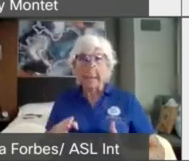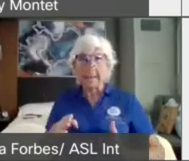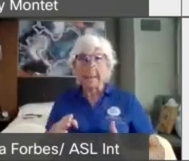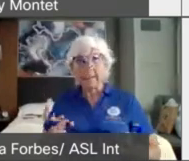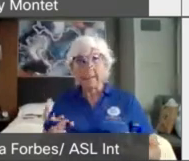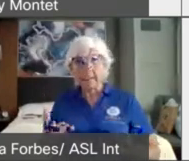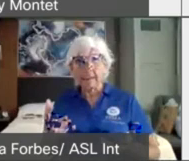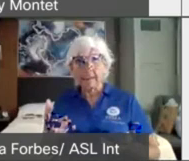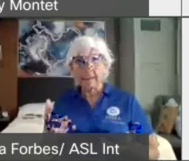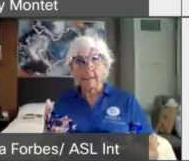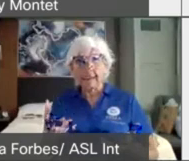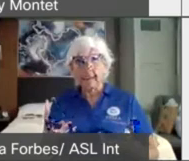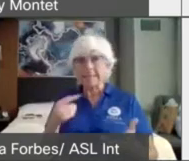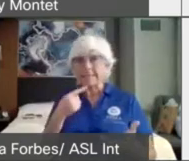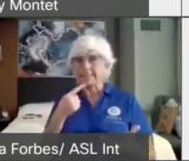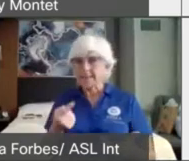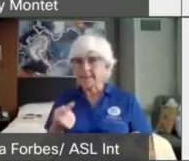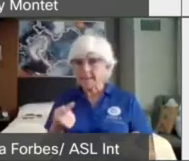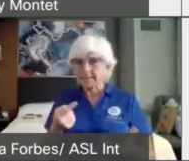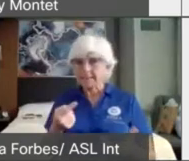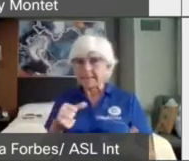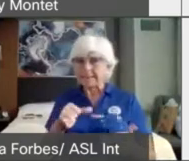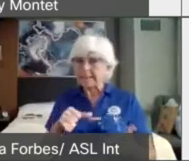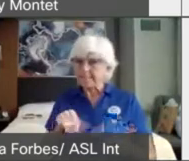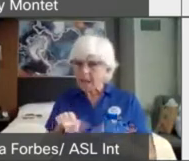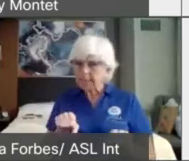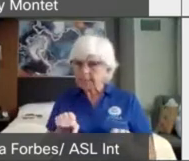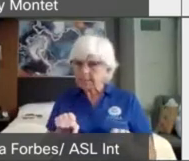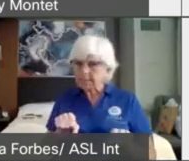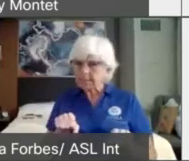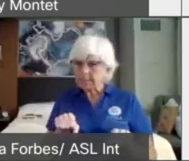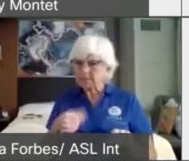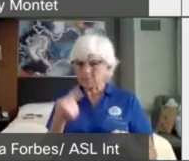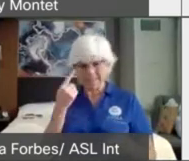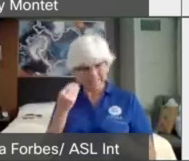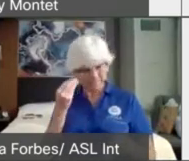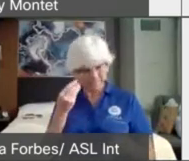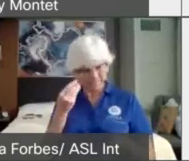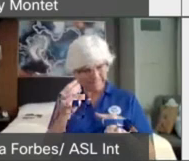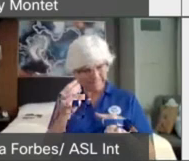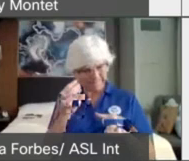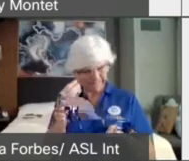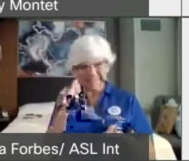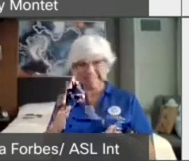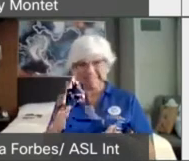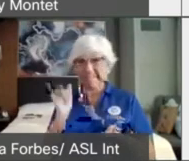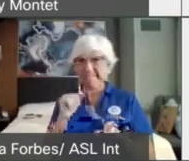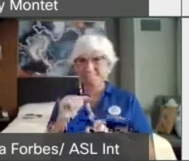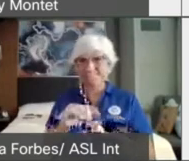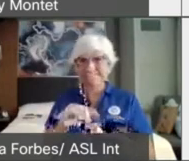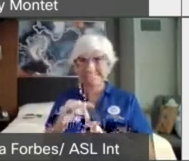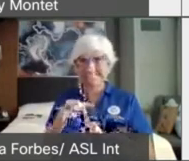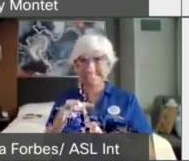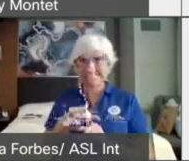but it says a deposit fee. So when I think of deposit, I think of like rental property or something.